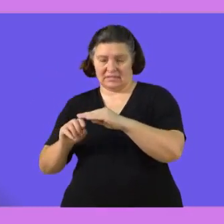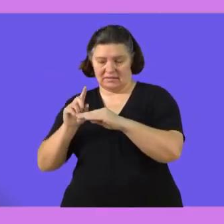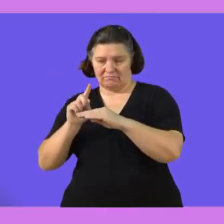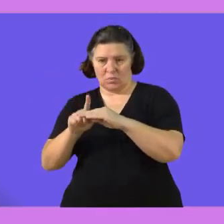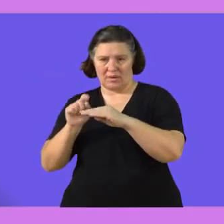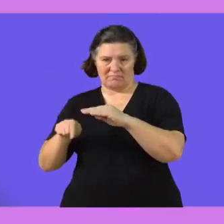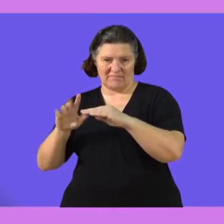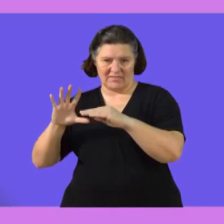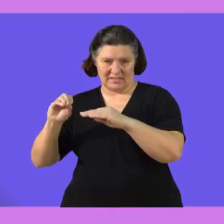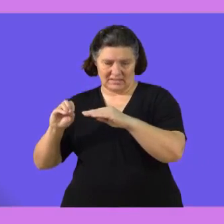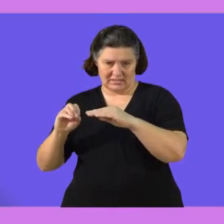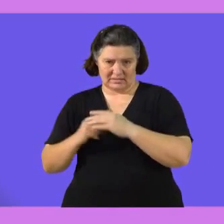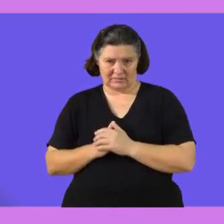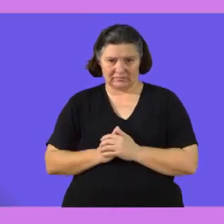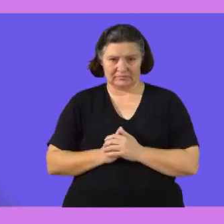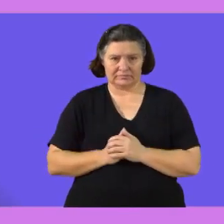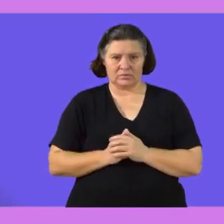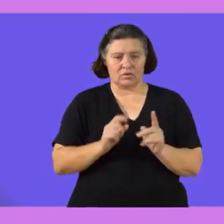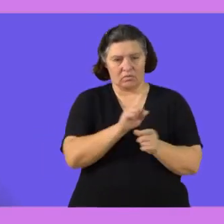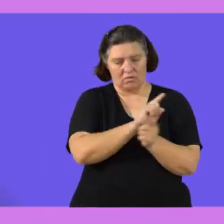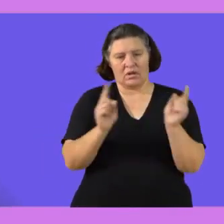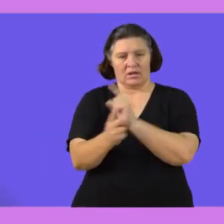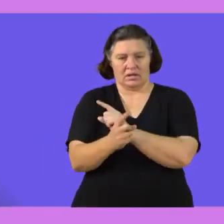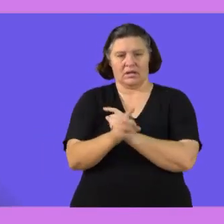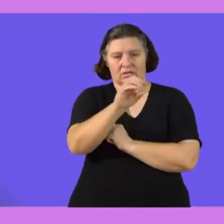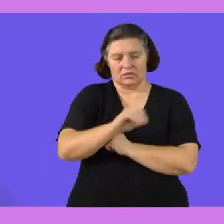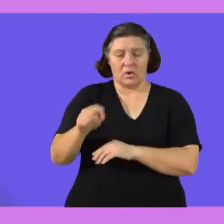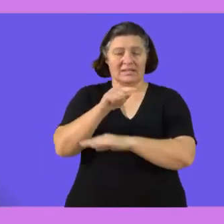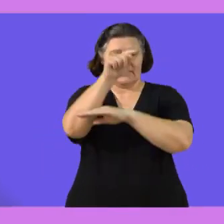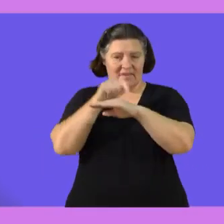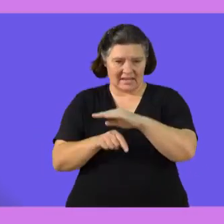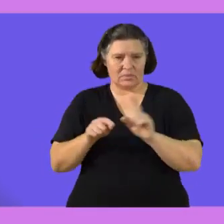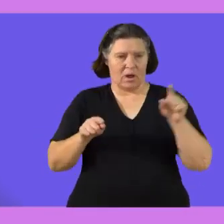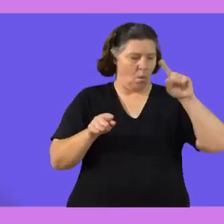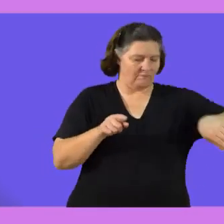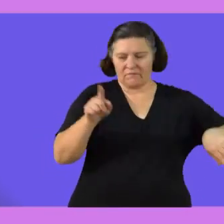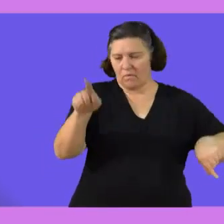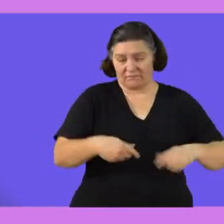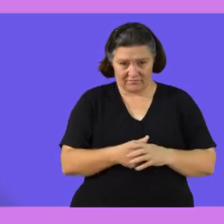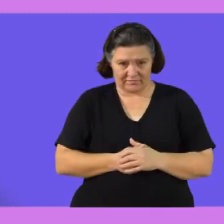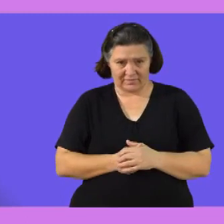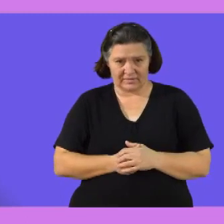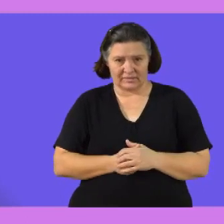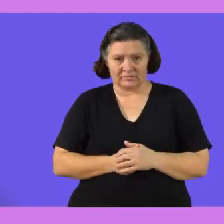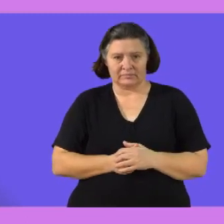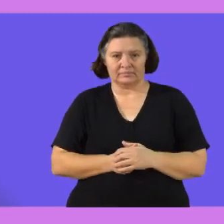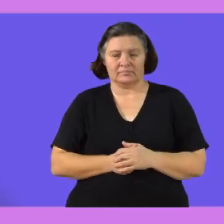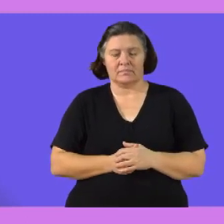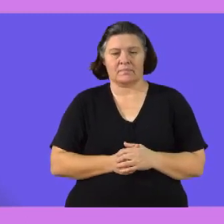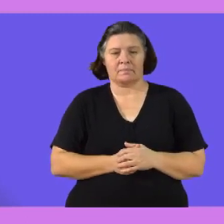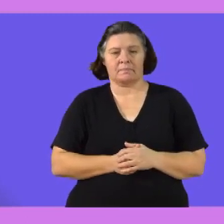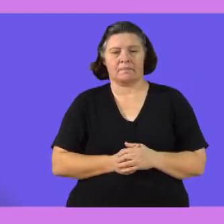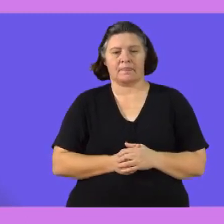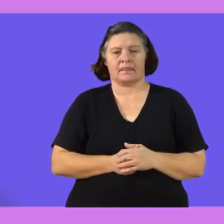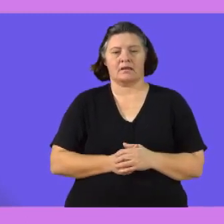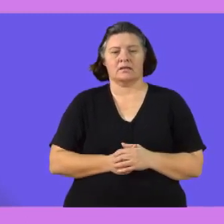rate multiplied by the usage. Now I'm doing the inverse operation by dividing it with the rate of 1 rand 50 cents.